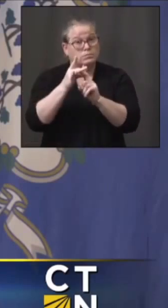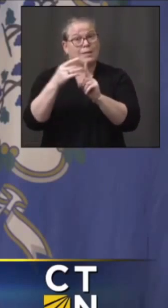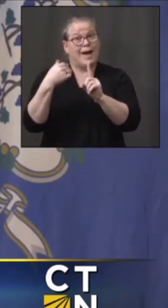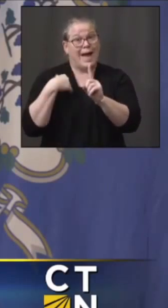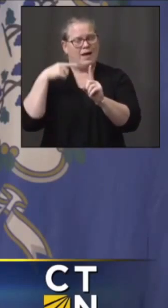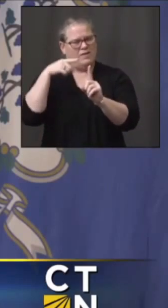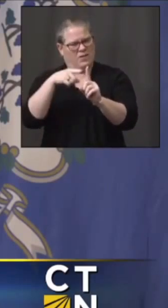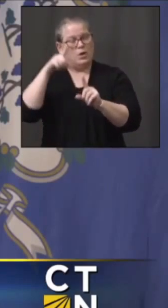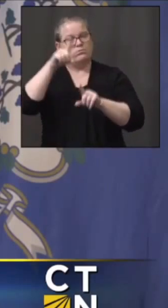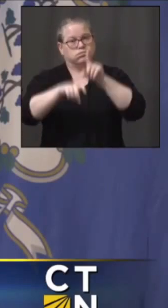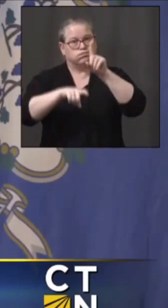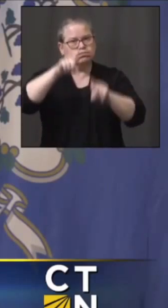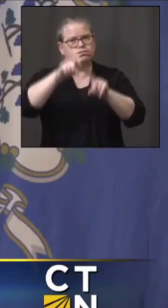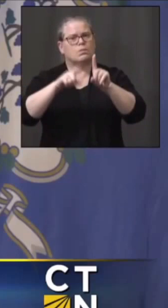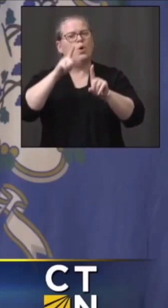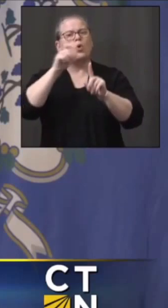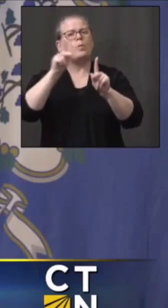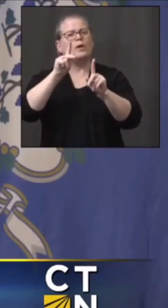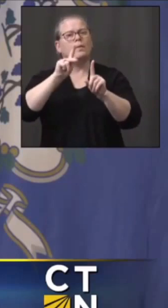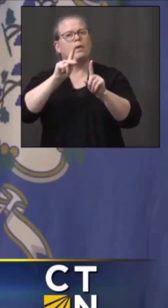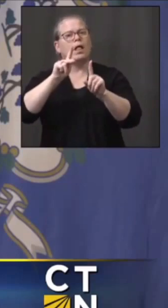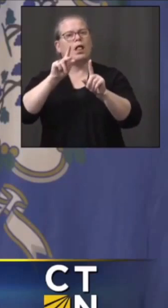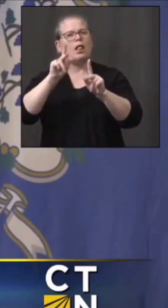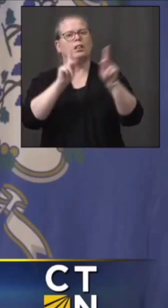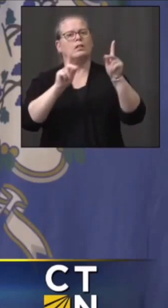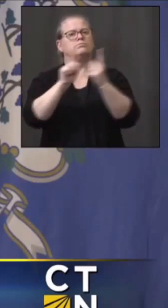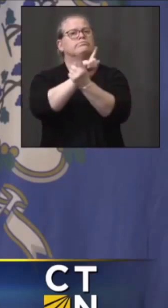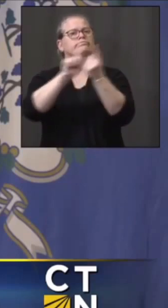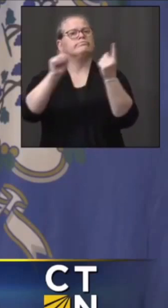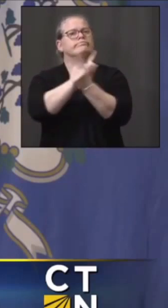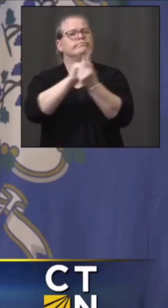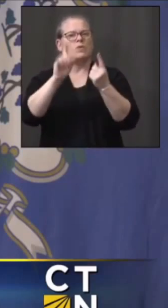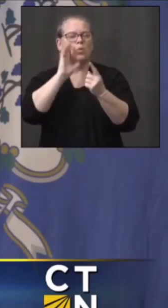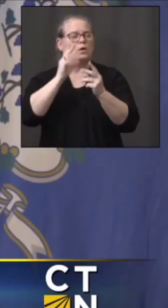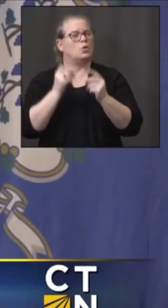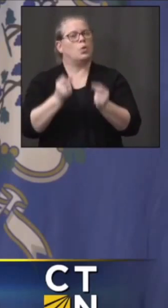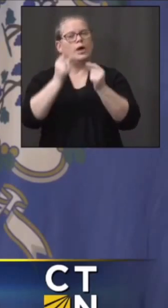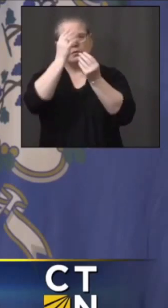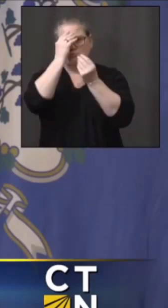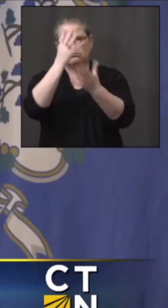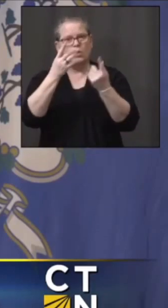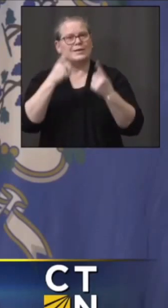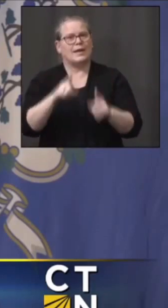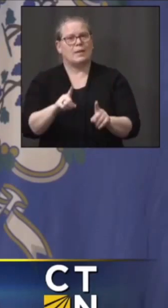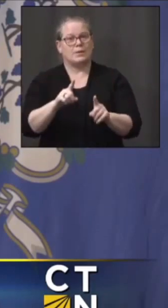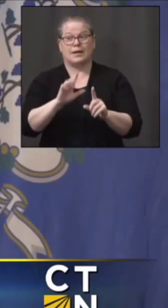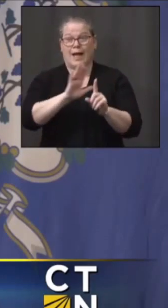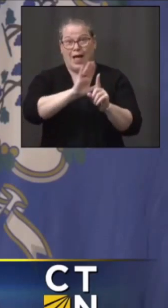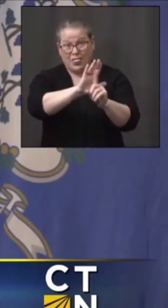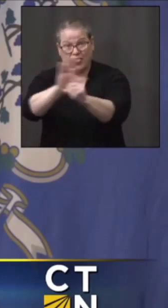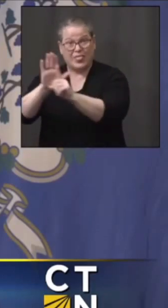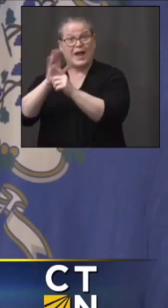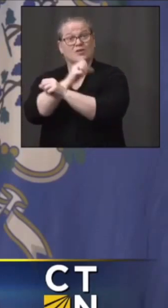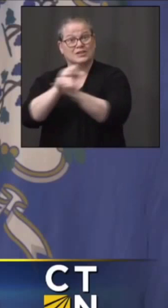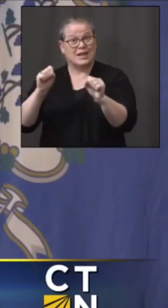real time. And your public health and safety is of paramount importance to us, and I'm doing everything I can to keep you